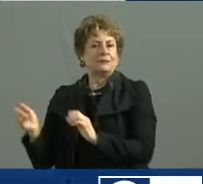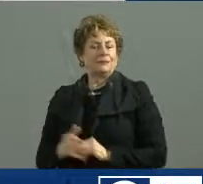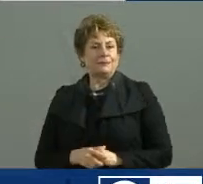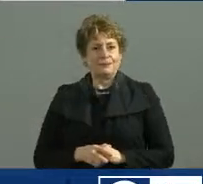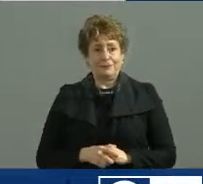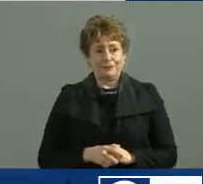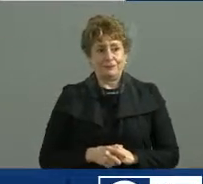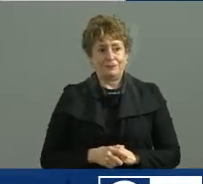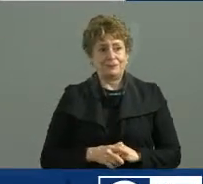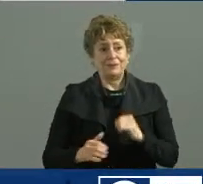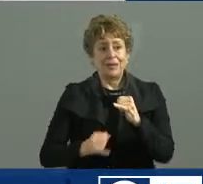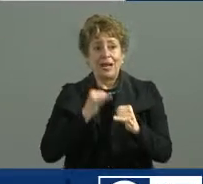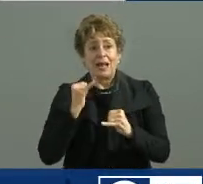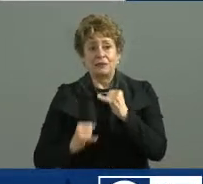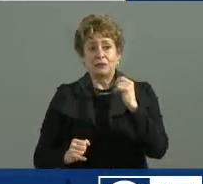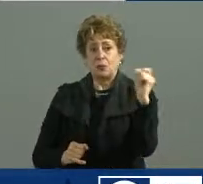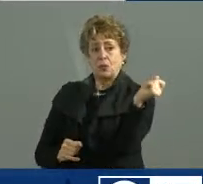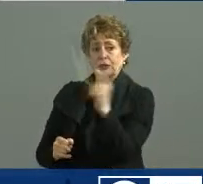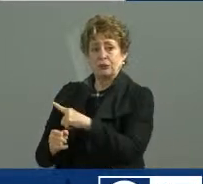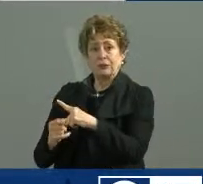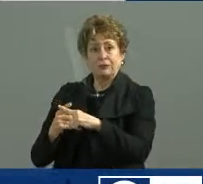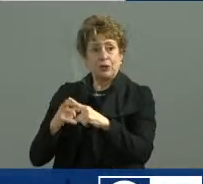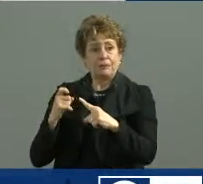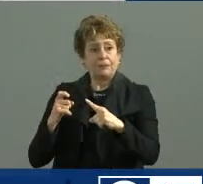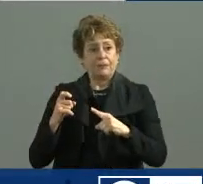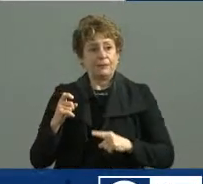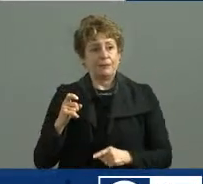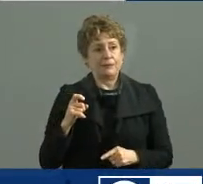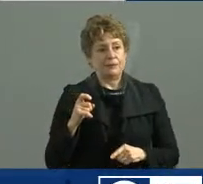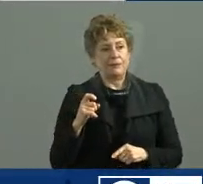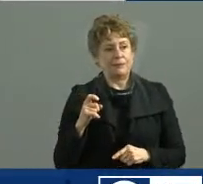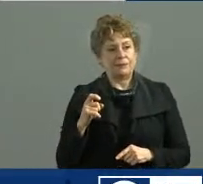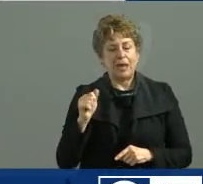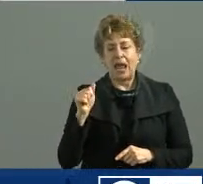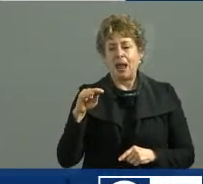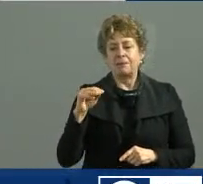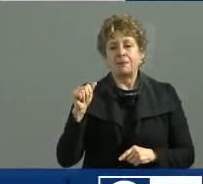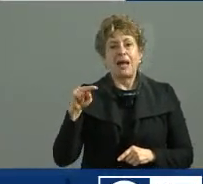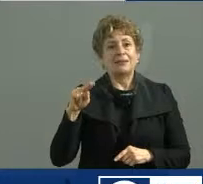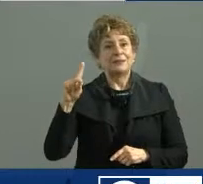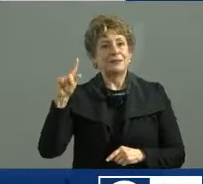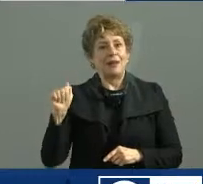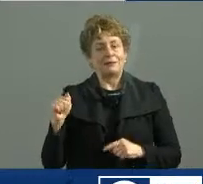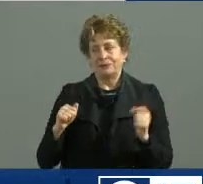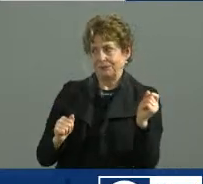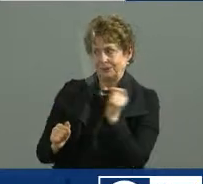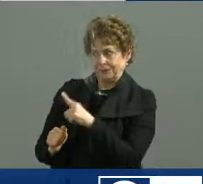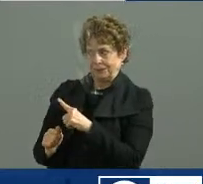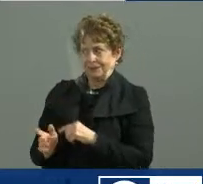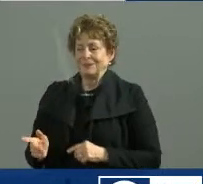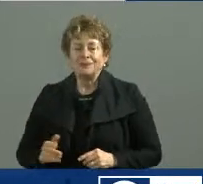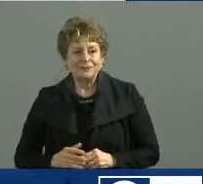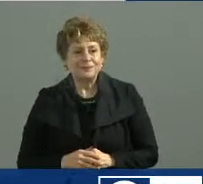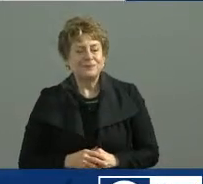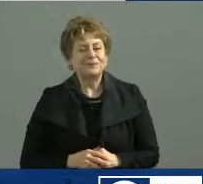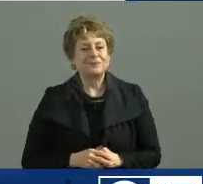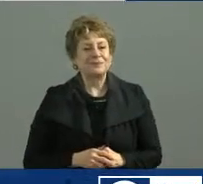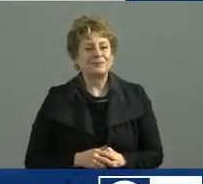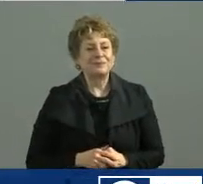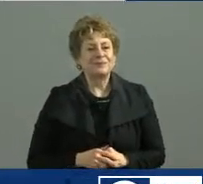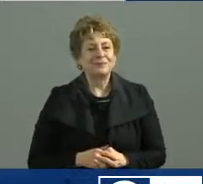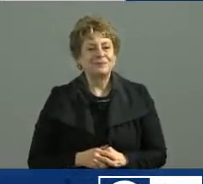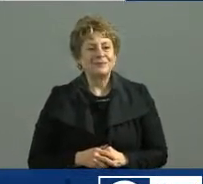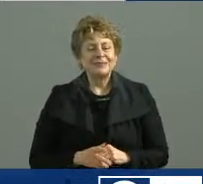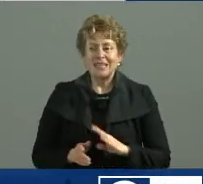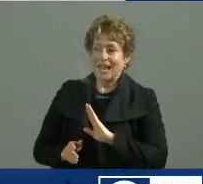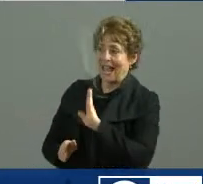from Amanda Morris. I'll unmute. Hi, Amanda. Hi, I actually just wanted to ask,